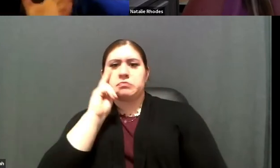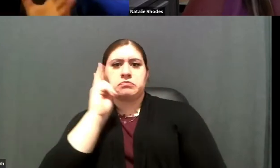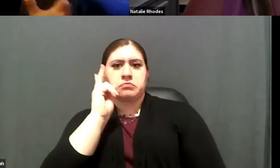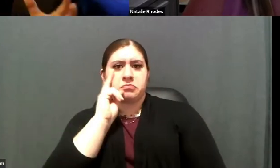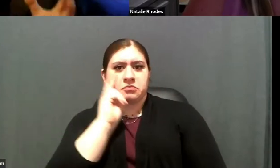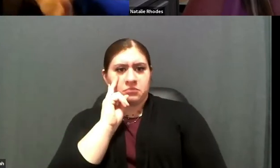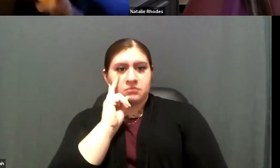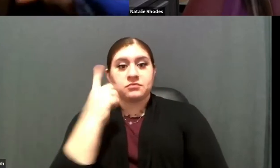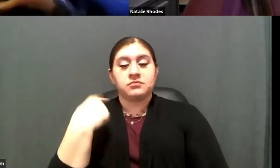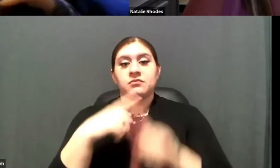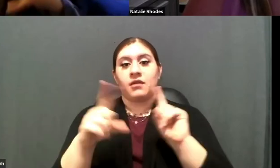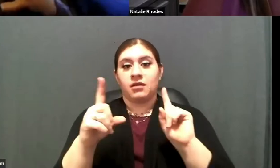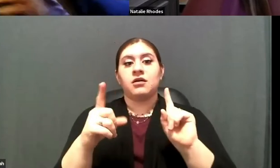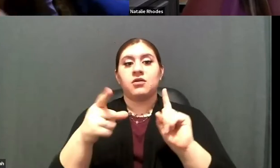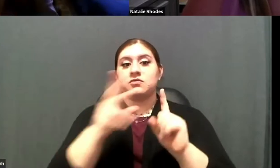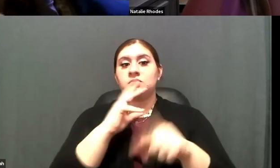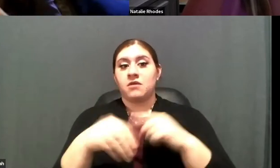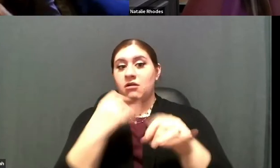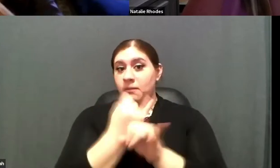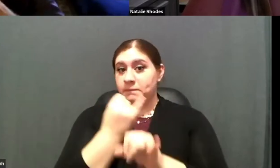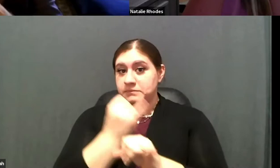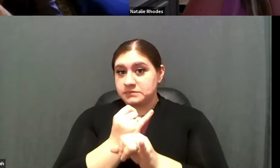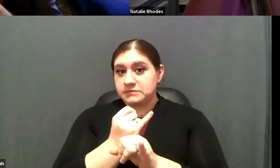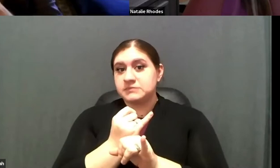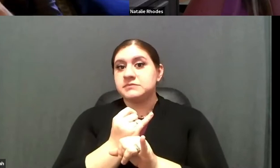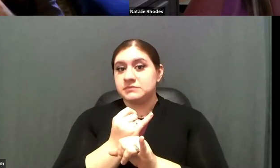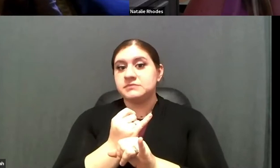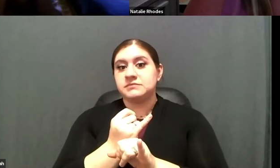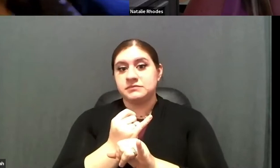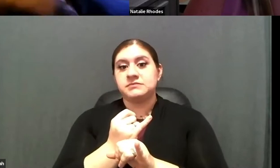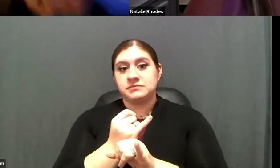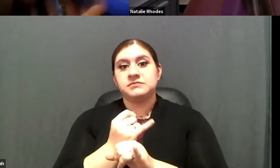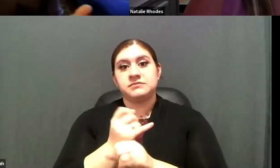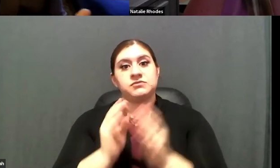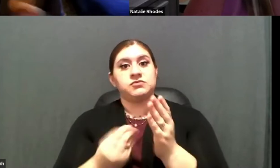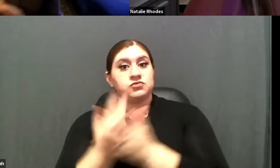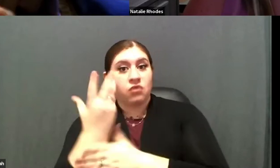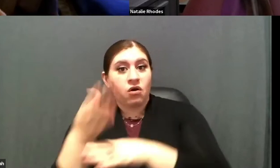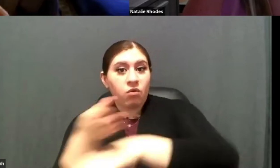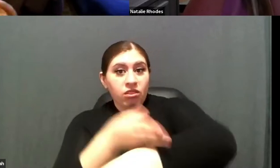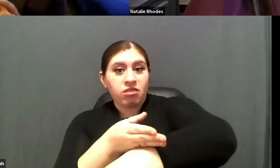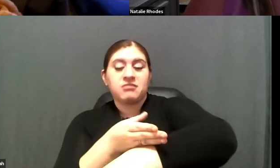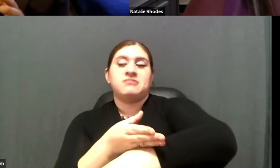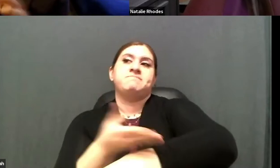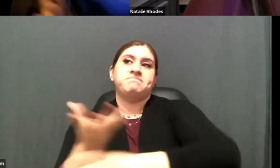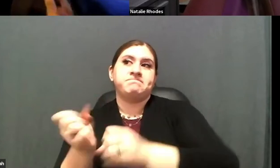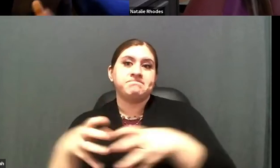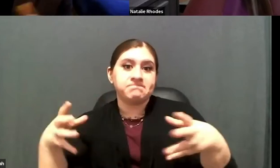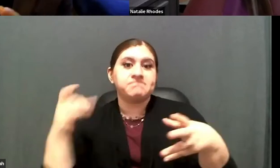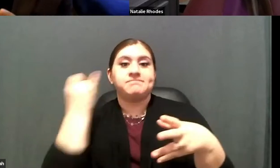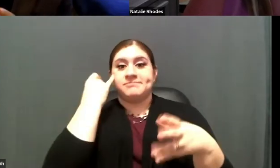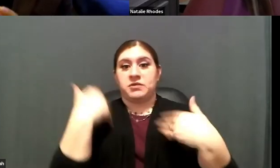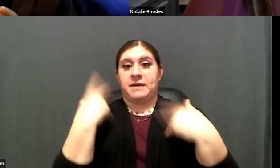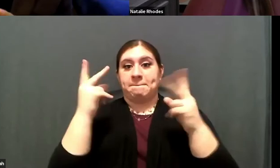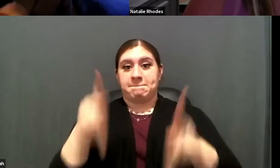We of course, you when you're talking about on campus, and growth. Yeah. If you have somebody that's